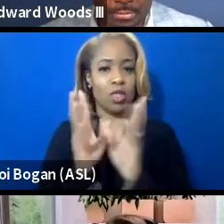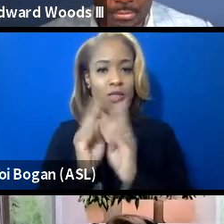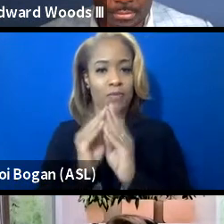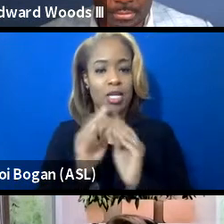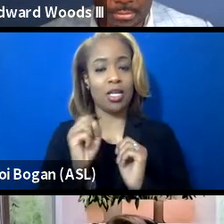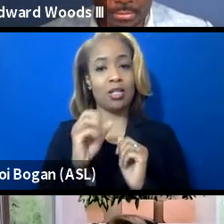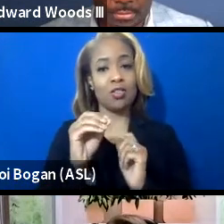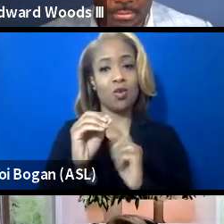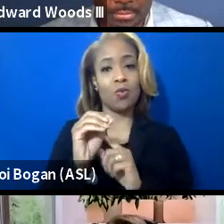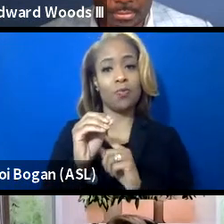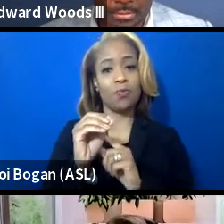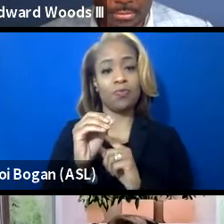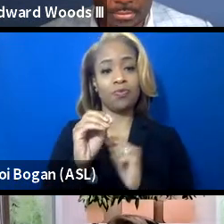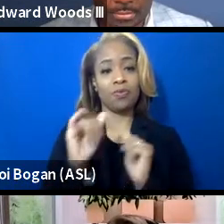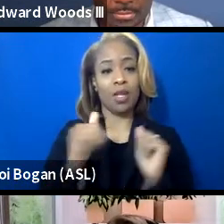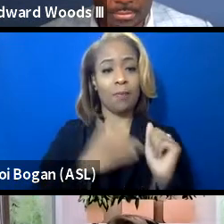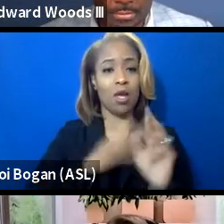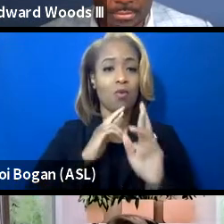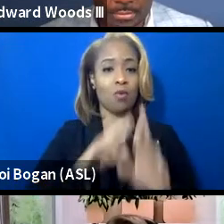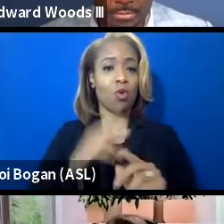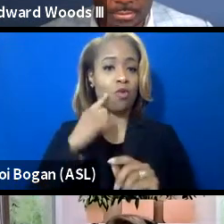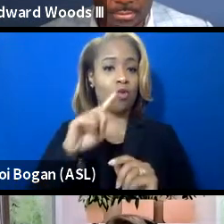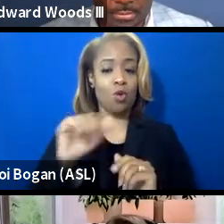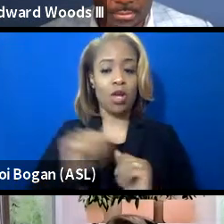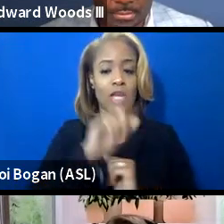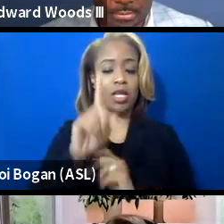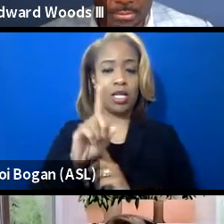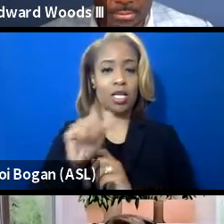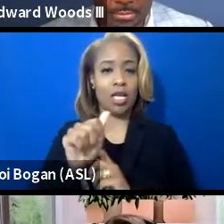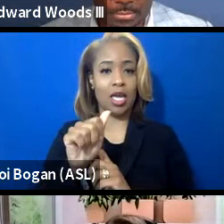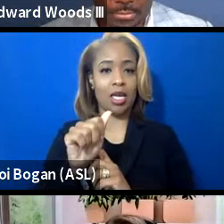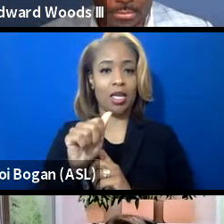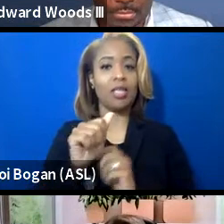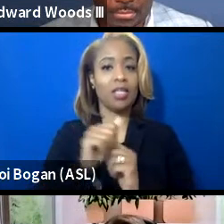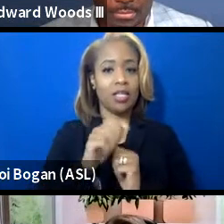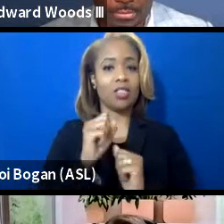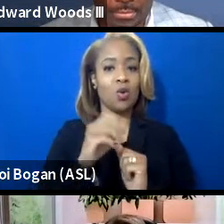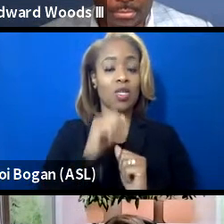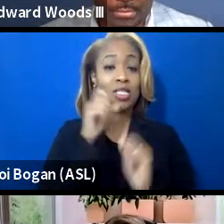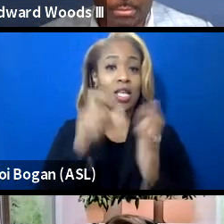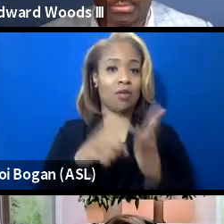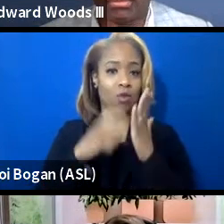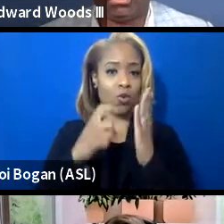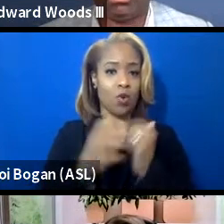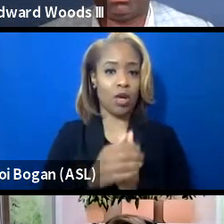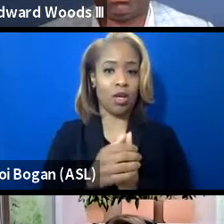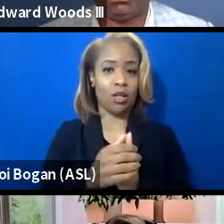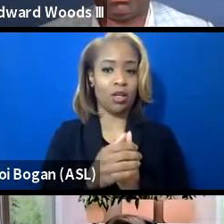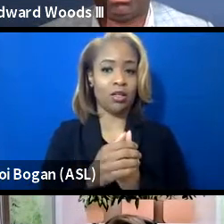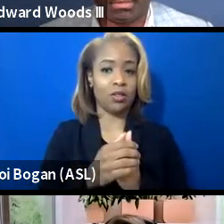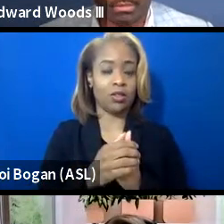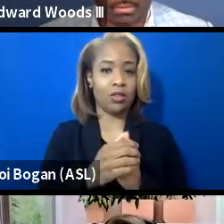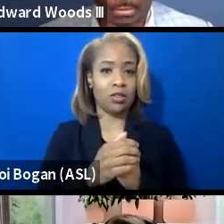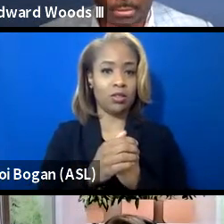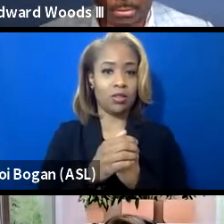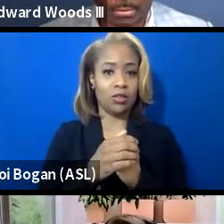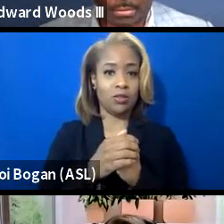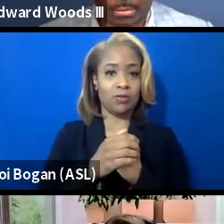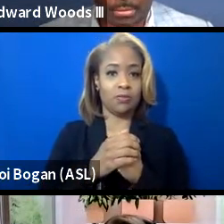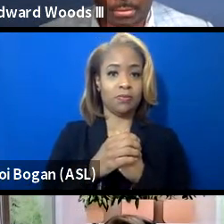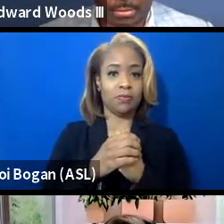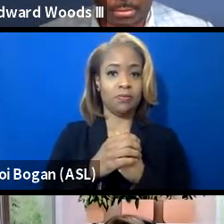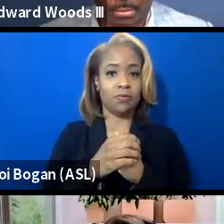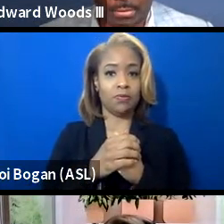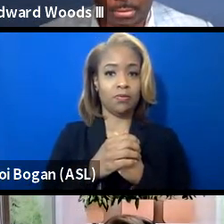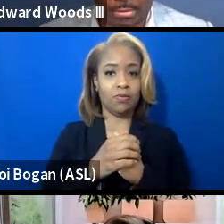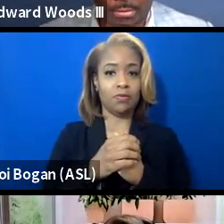would be my report on the ADA subject, is that it is not required to